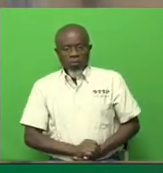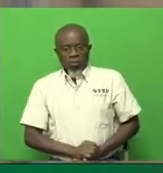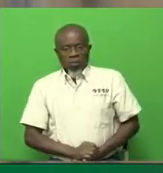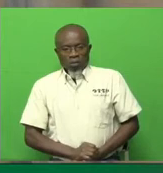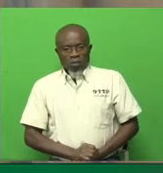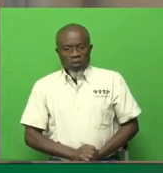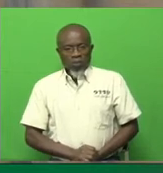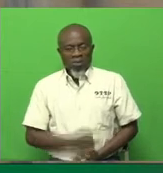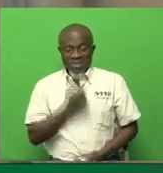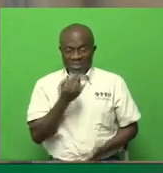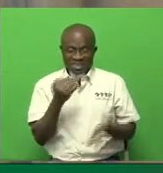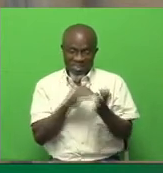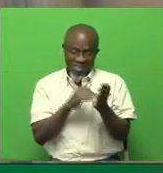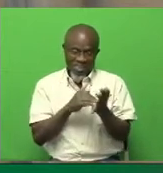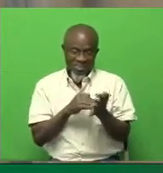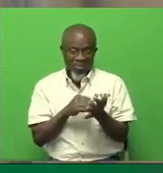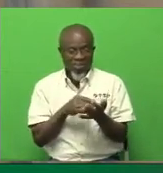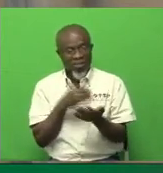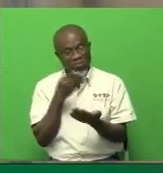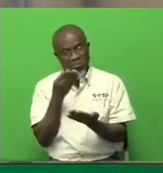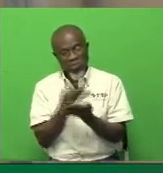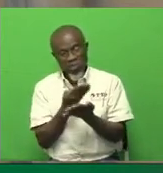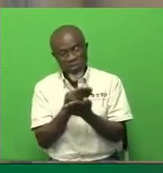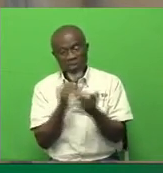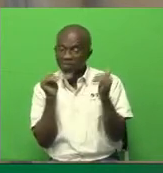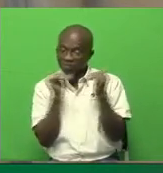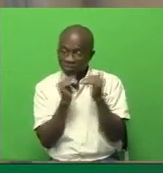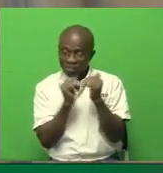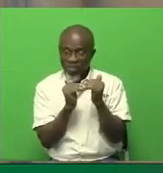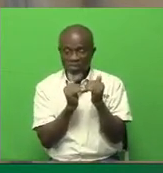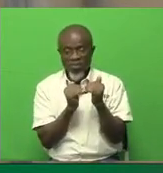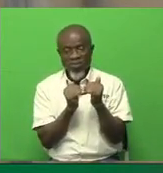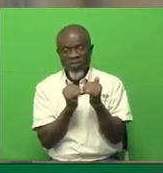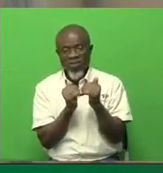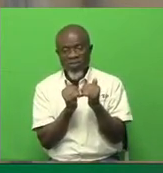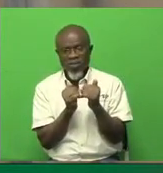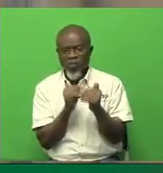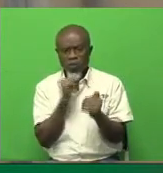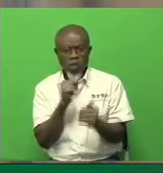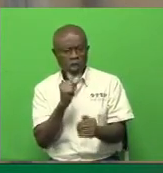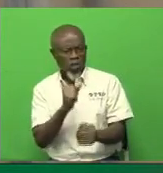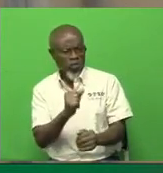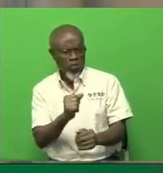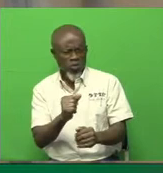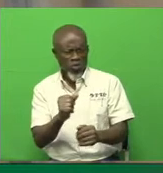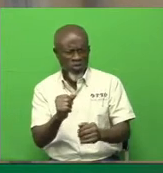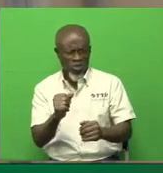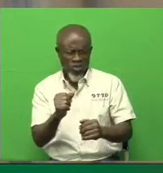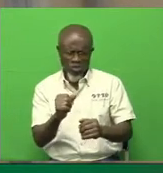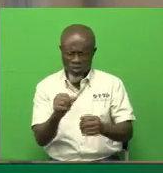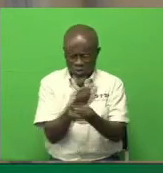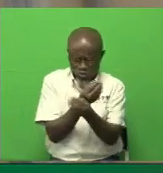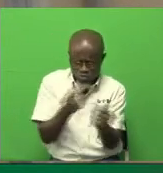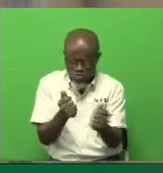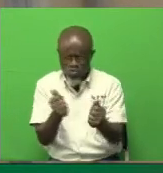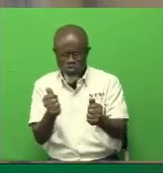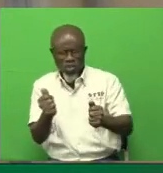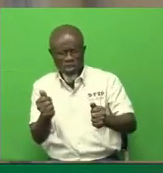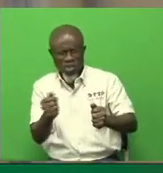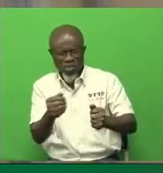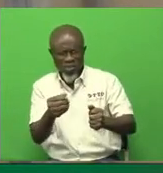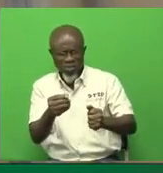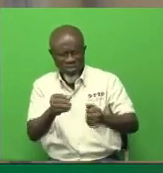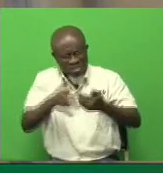was not all roses that's a fact no one can feel happy about price